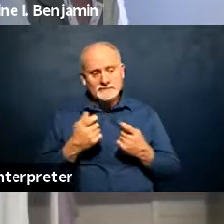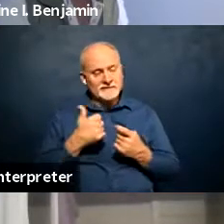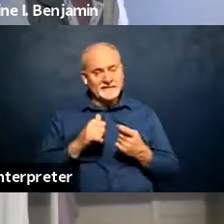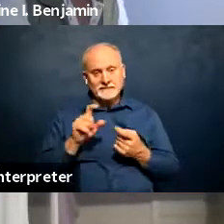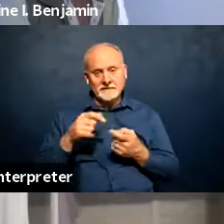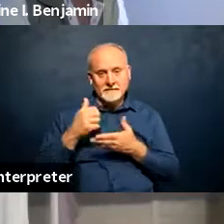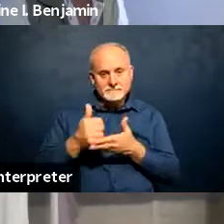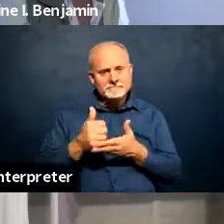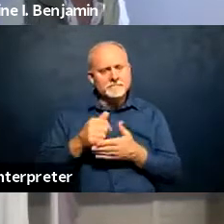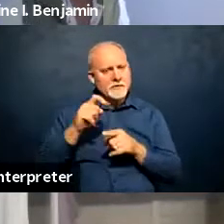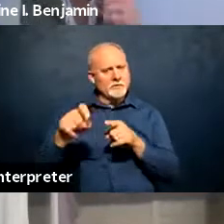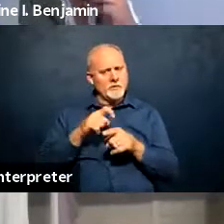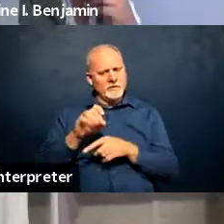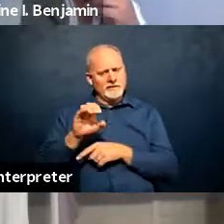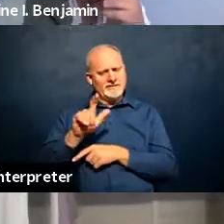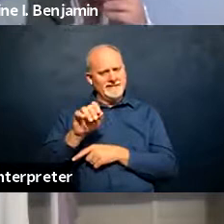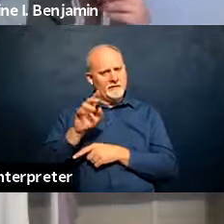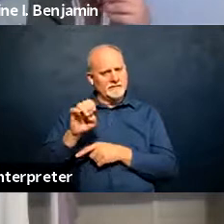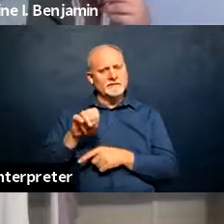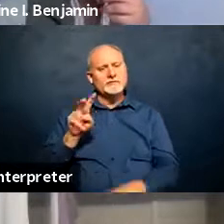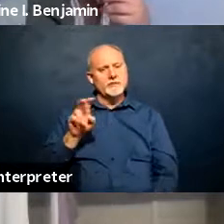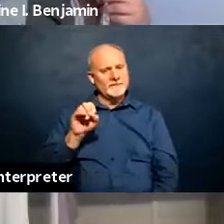call the medical clearance department at